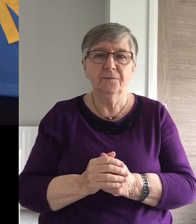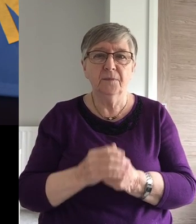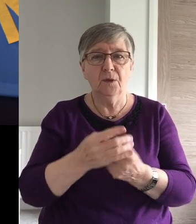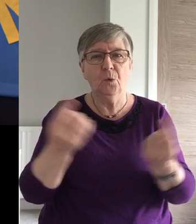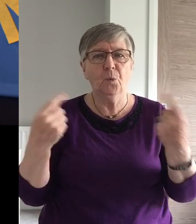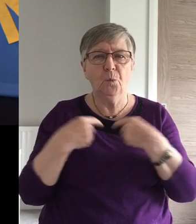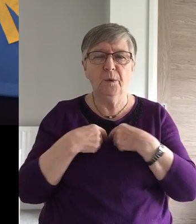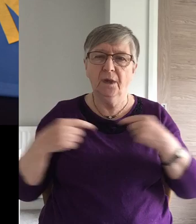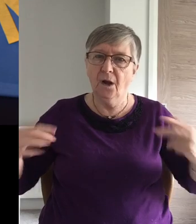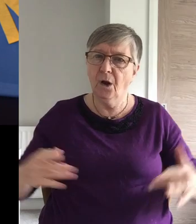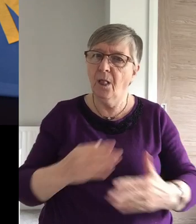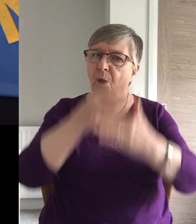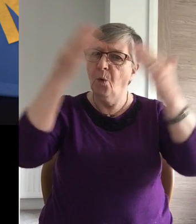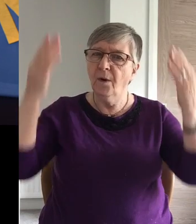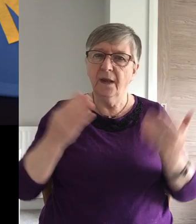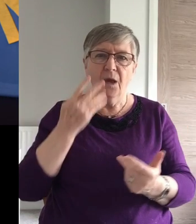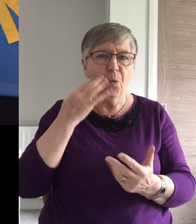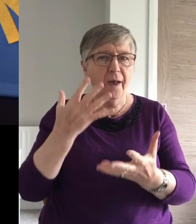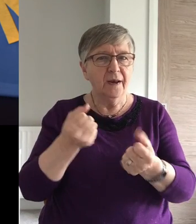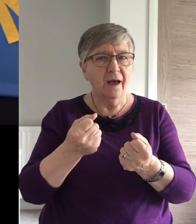"We glory in our sufferings